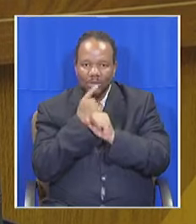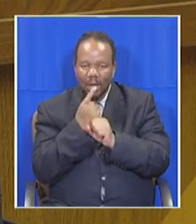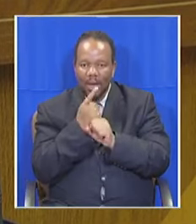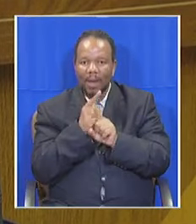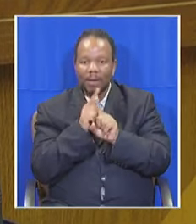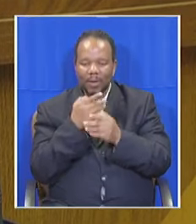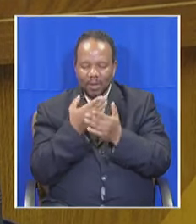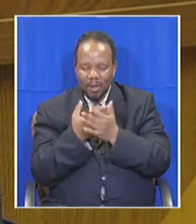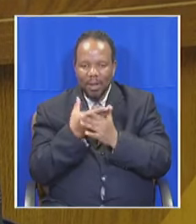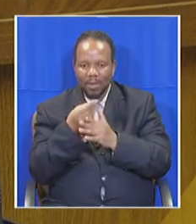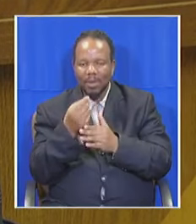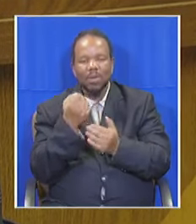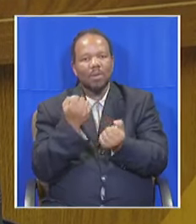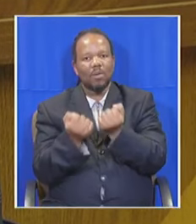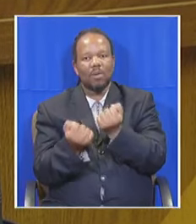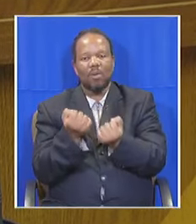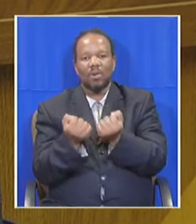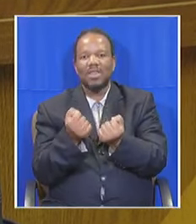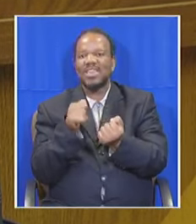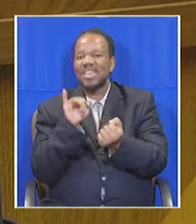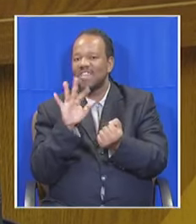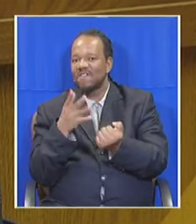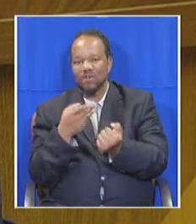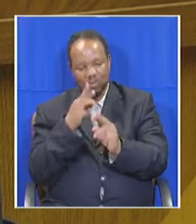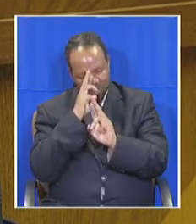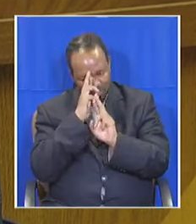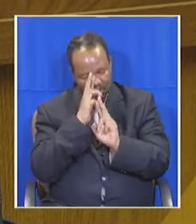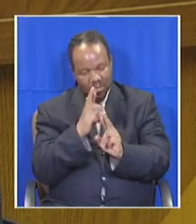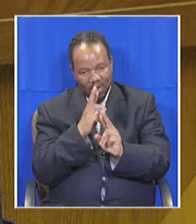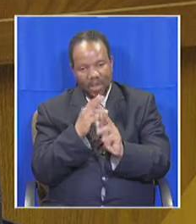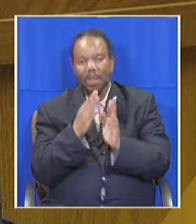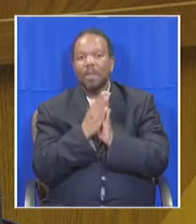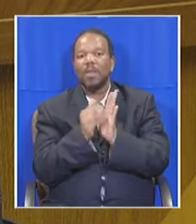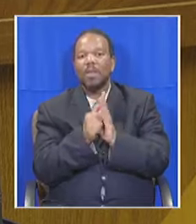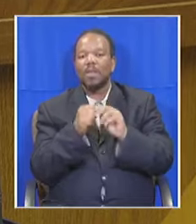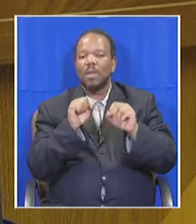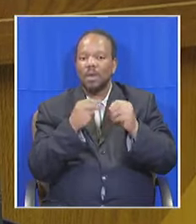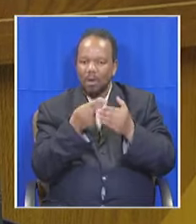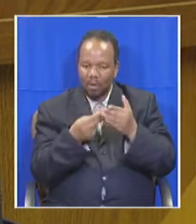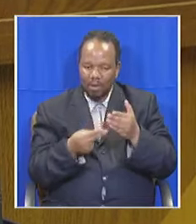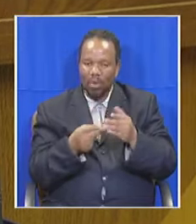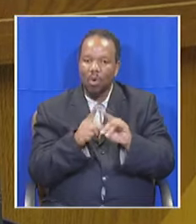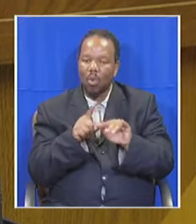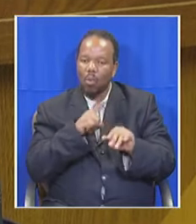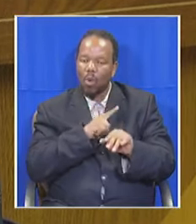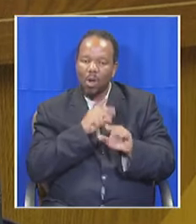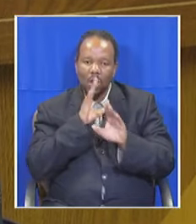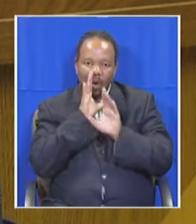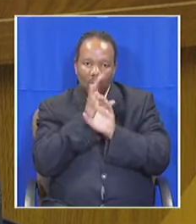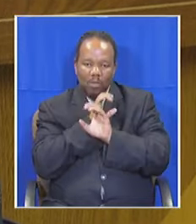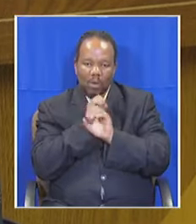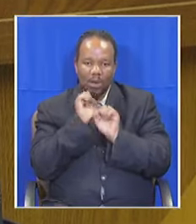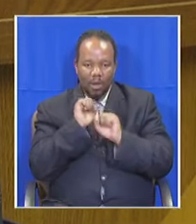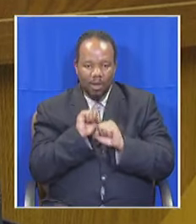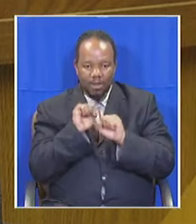claim for the alleged breach and the duty of confidentiality and or confidentiality agreement arising out of